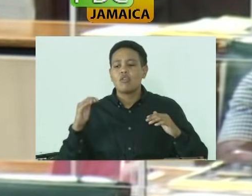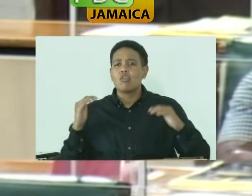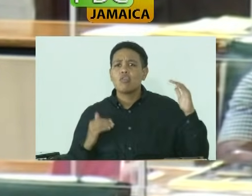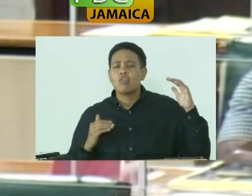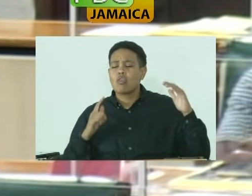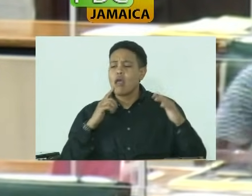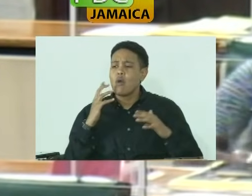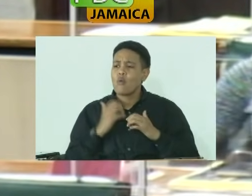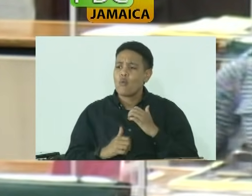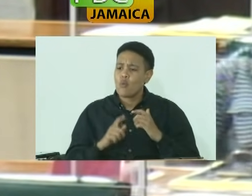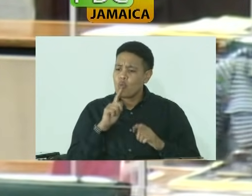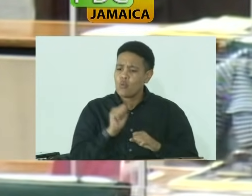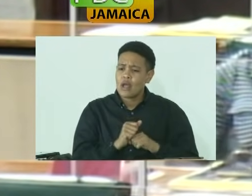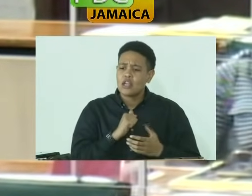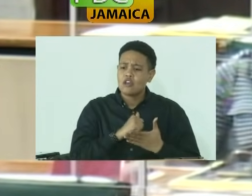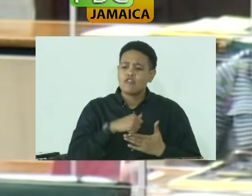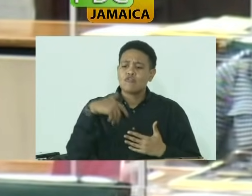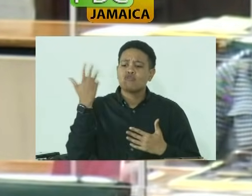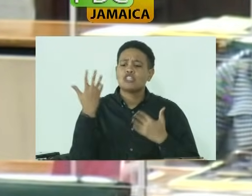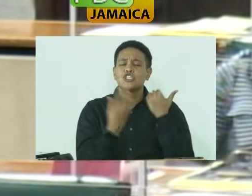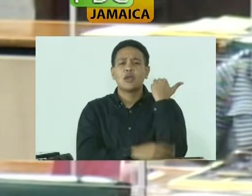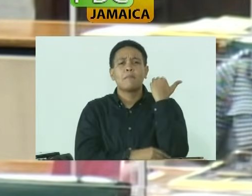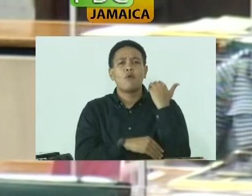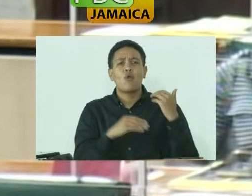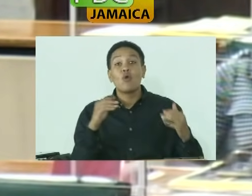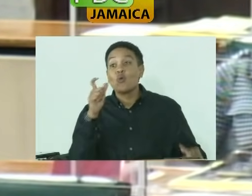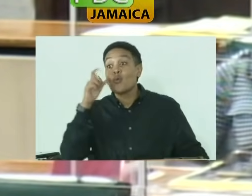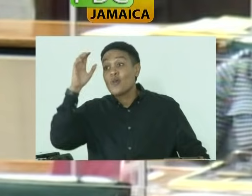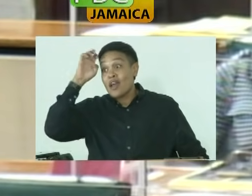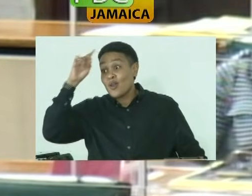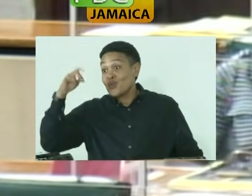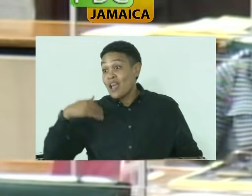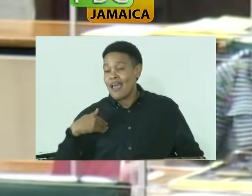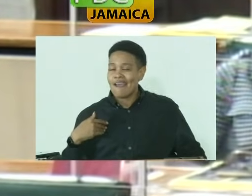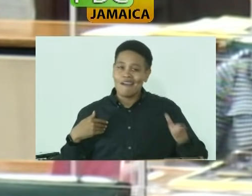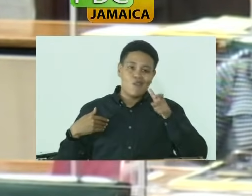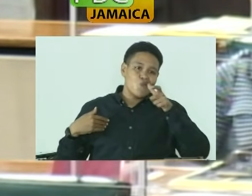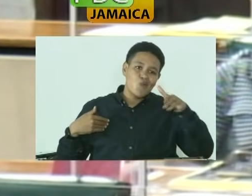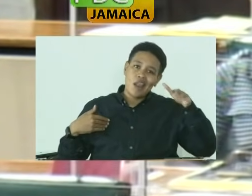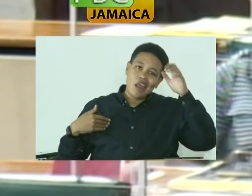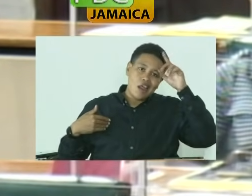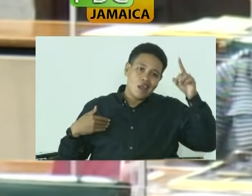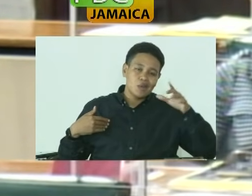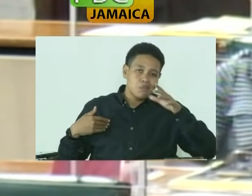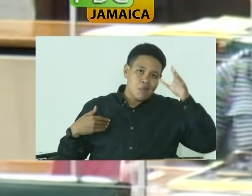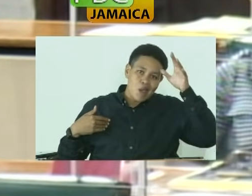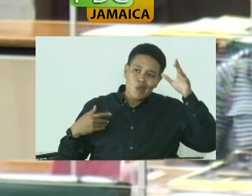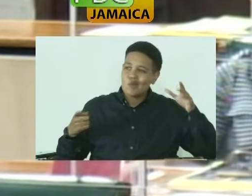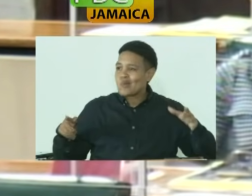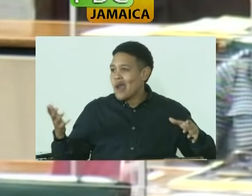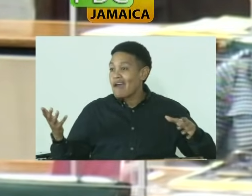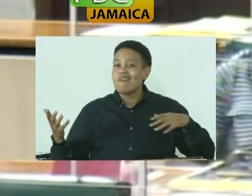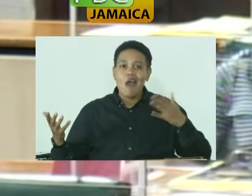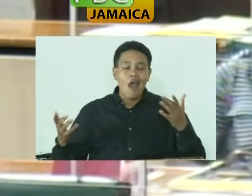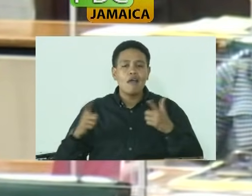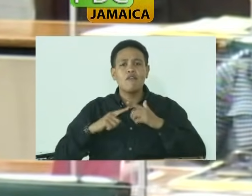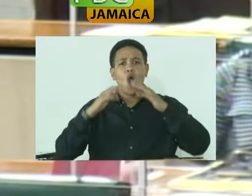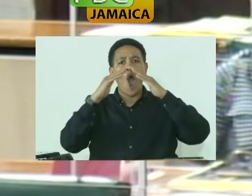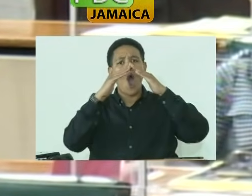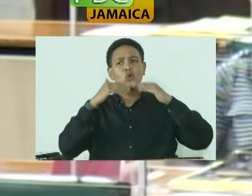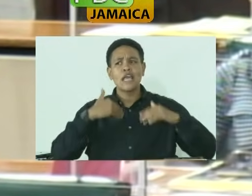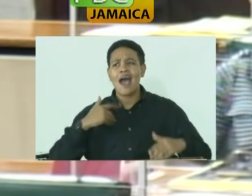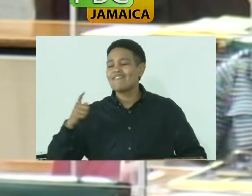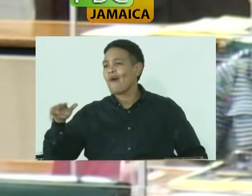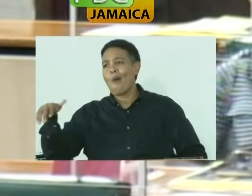of rich and poor, educated and uneducated parents, housing realities,